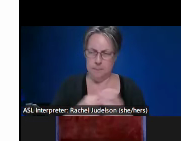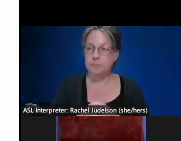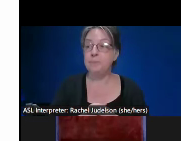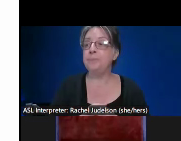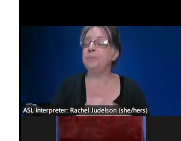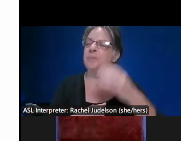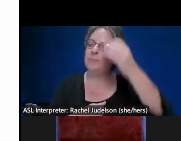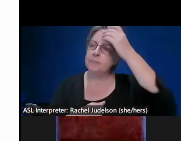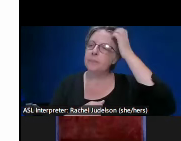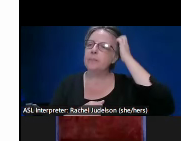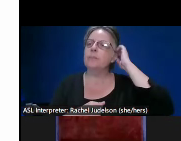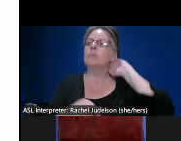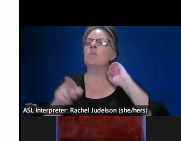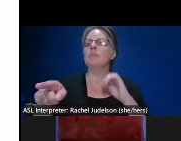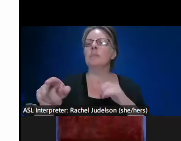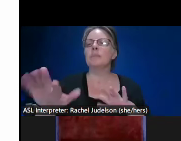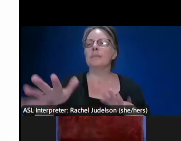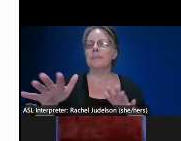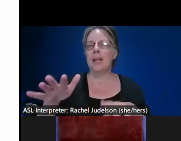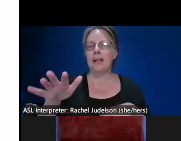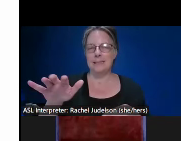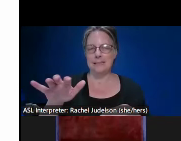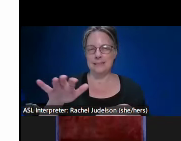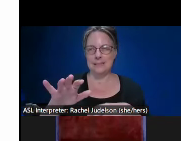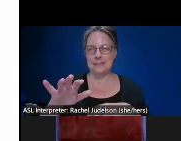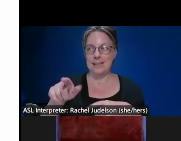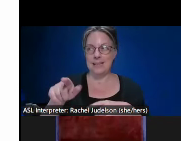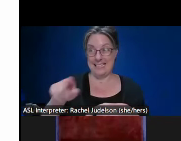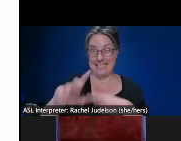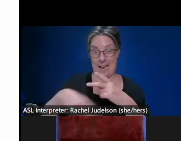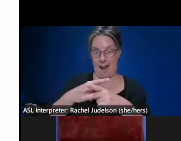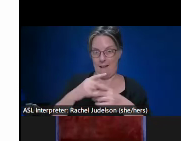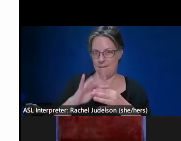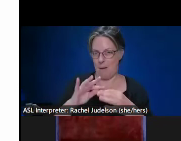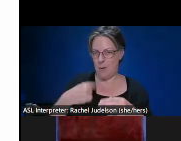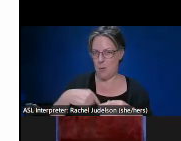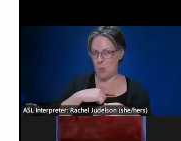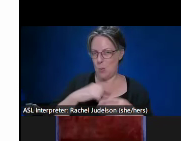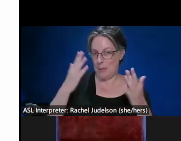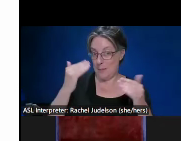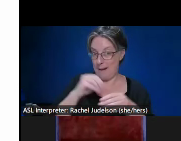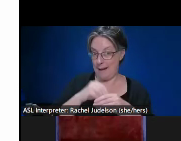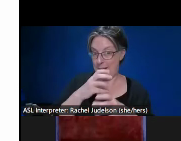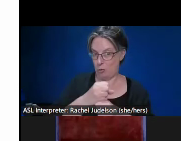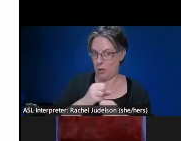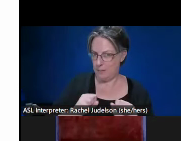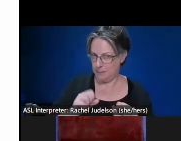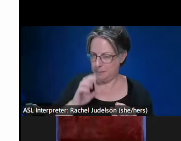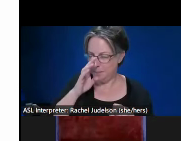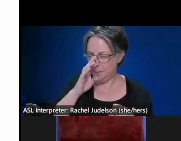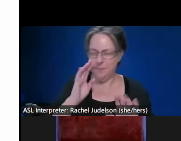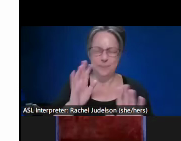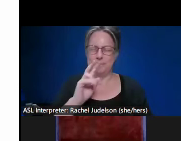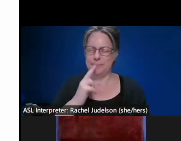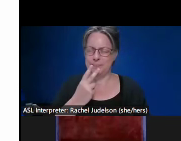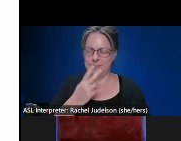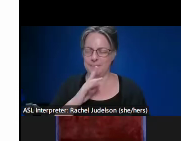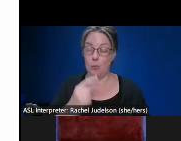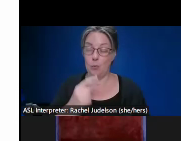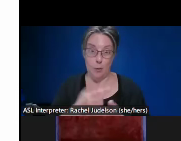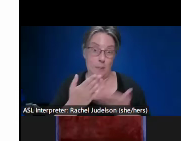is the kind of abstract, this kind of review, kind of comments that we might expect in an abstract, an abstract review that you